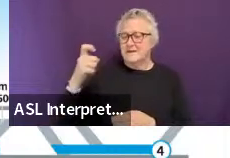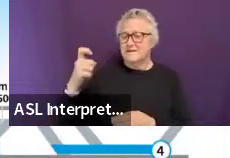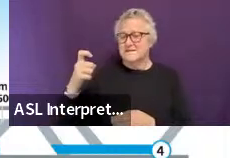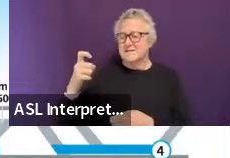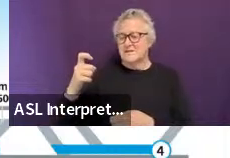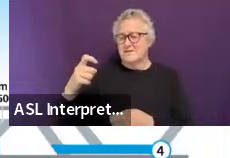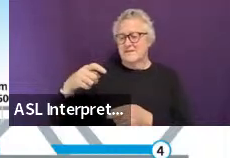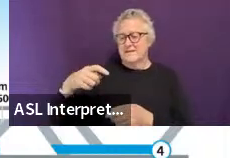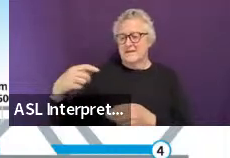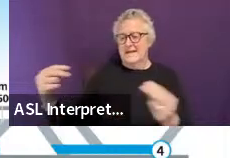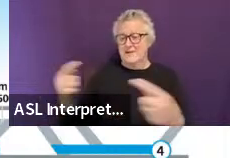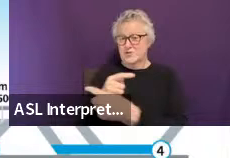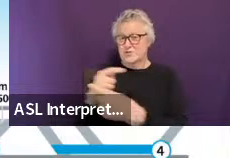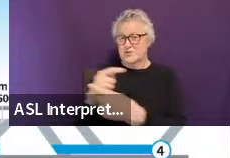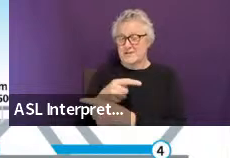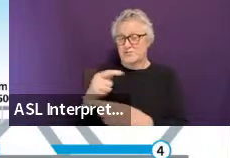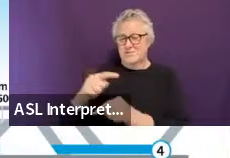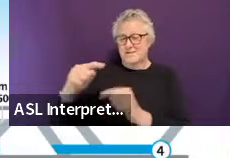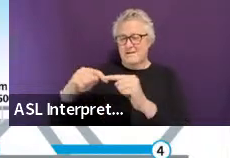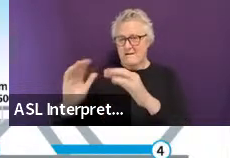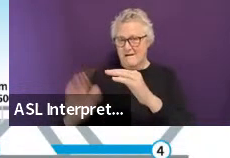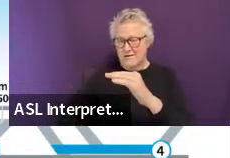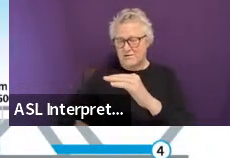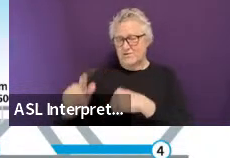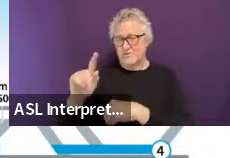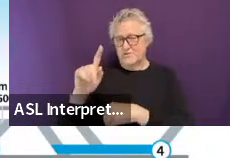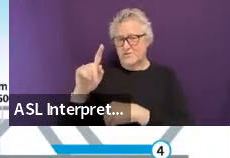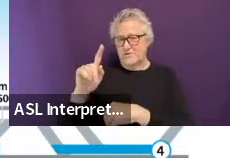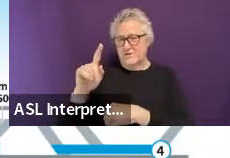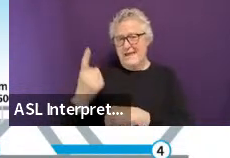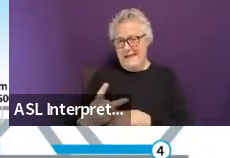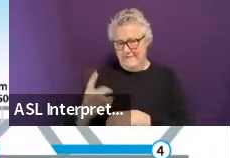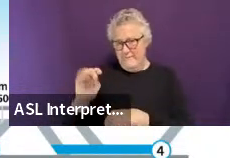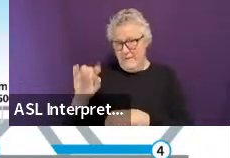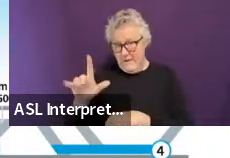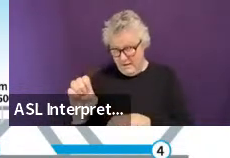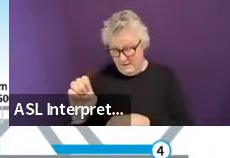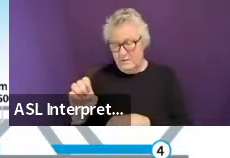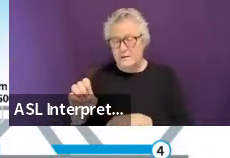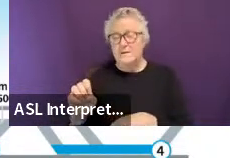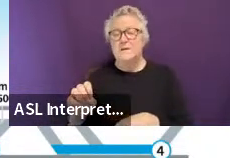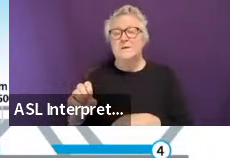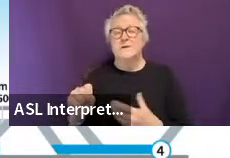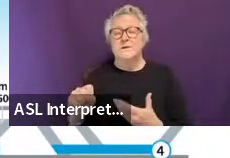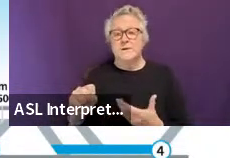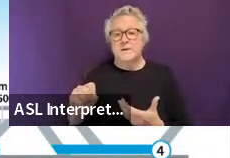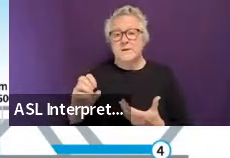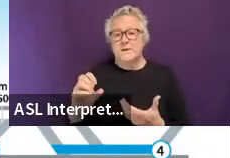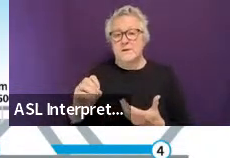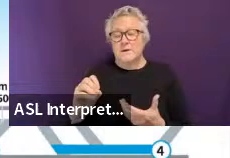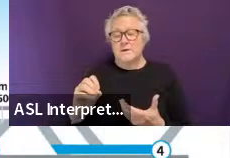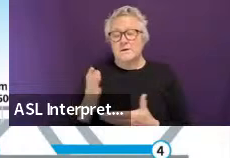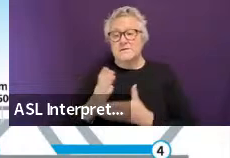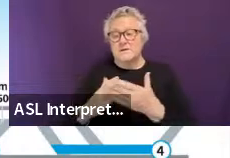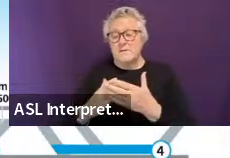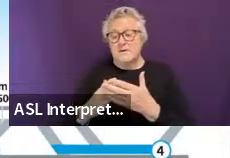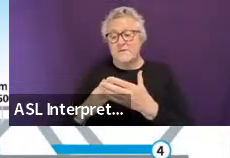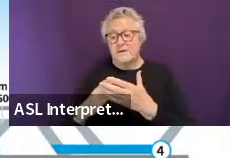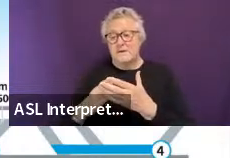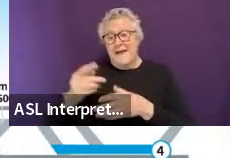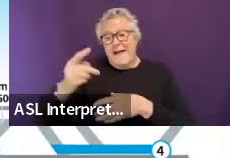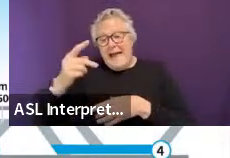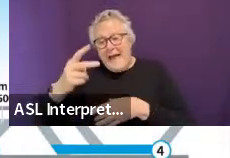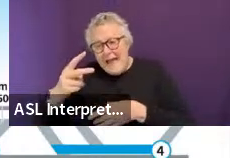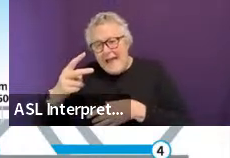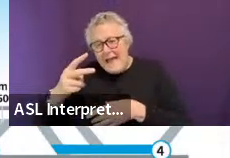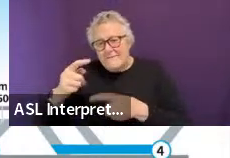braiding these in this case because of the Hayden Island Marine Drive, kind of some of the interchange options that have been looked at there with the half interchange or partial